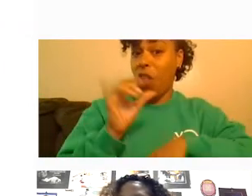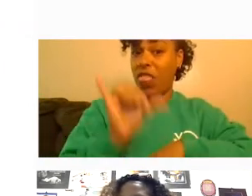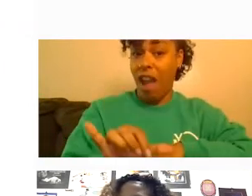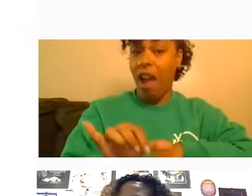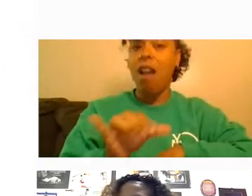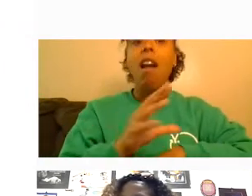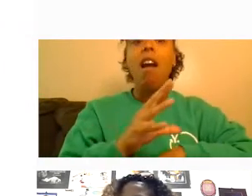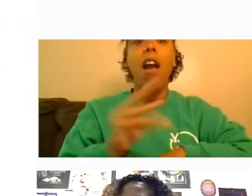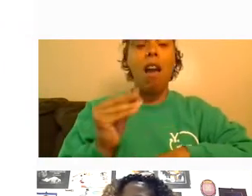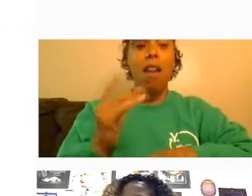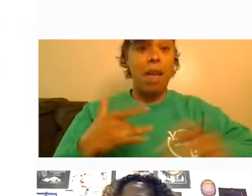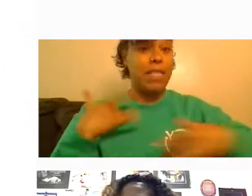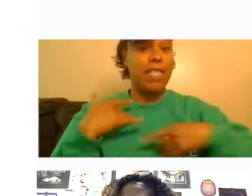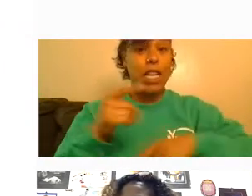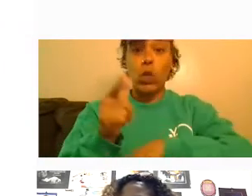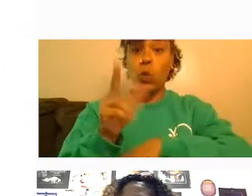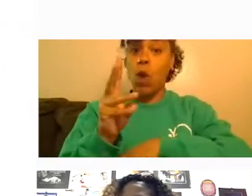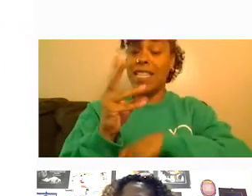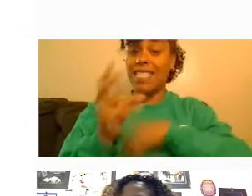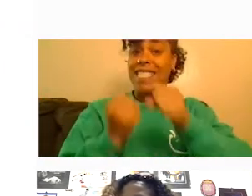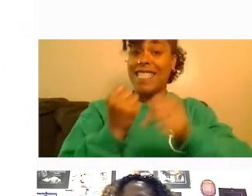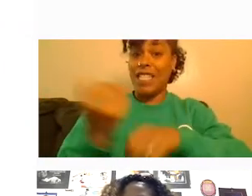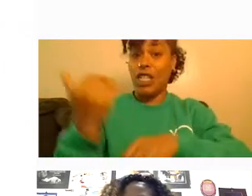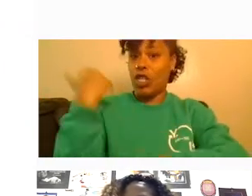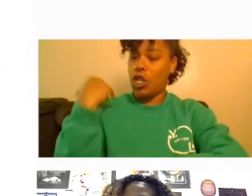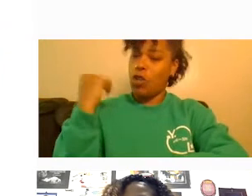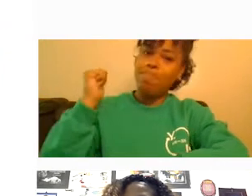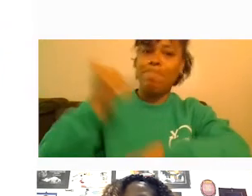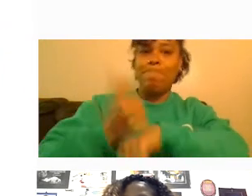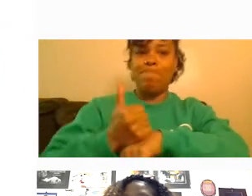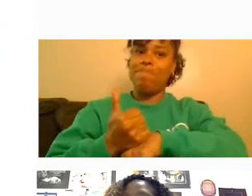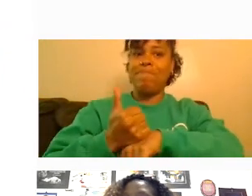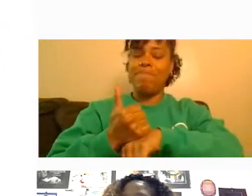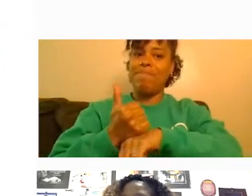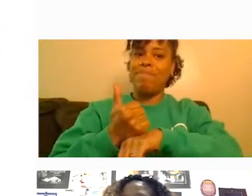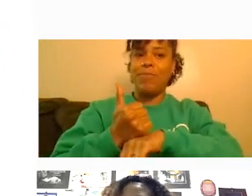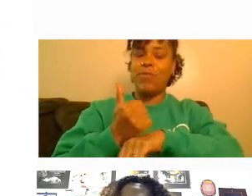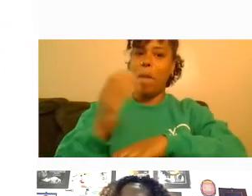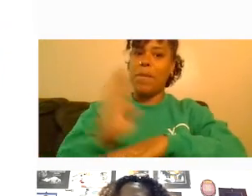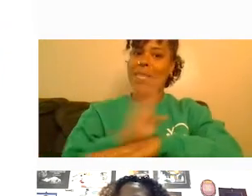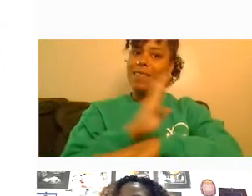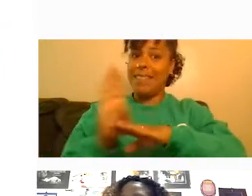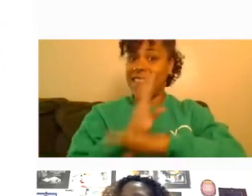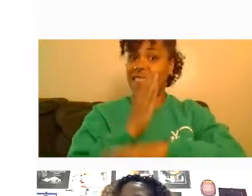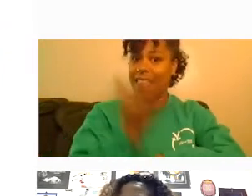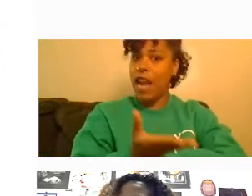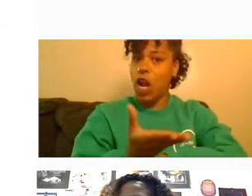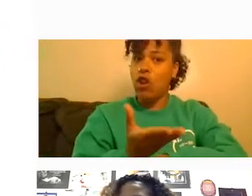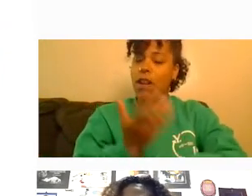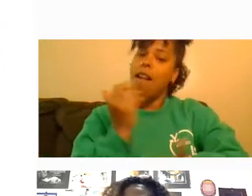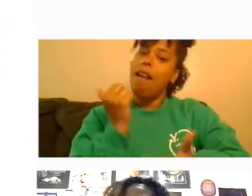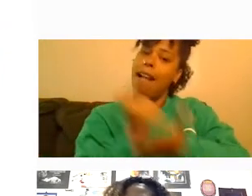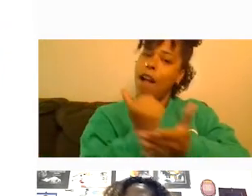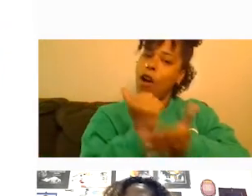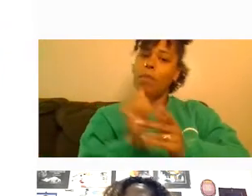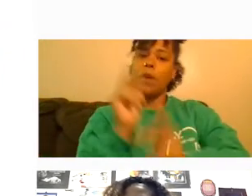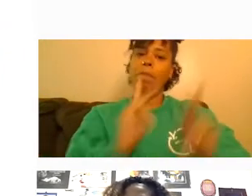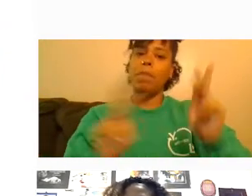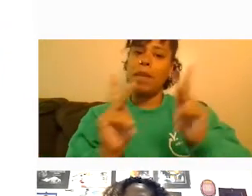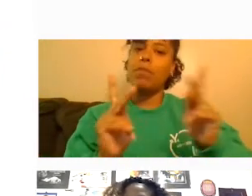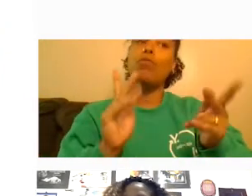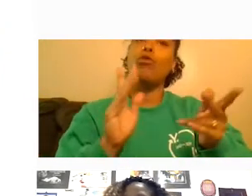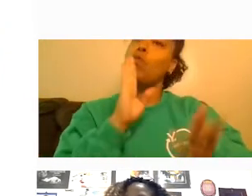years ago, I planted my flag at Primerica and decided to build a business there, helping people to get healthy with their